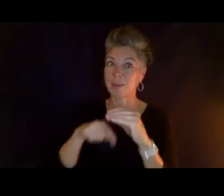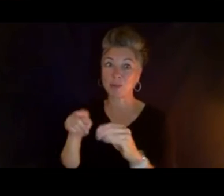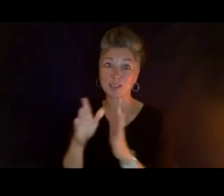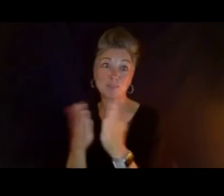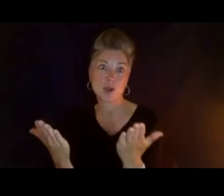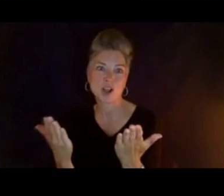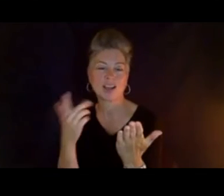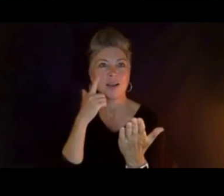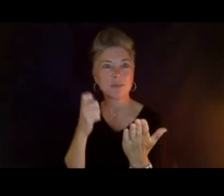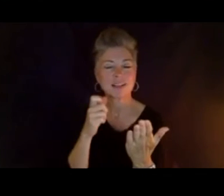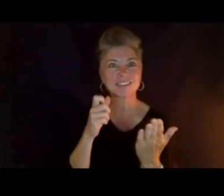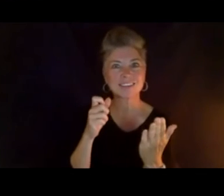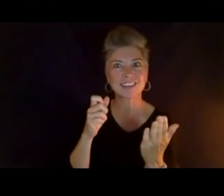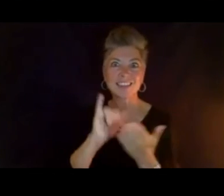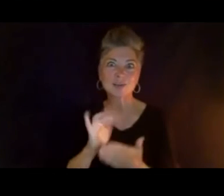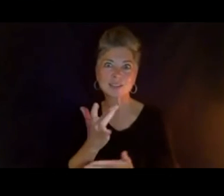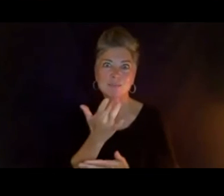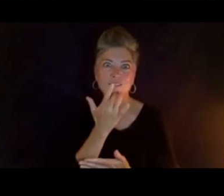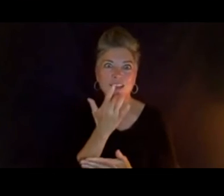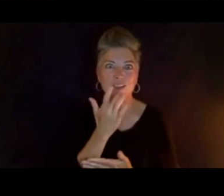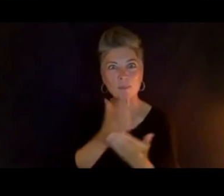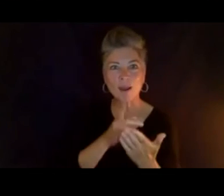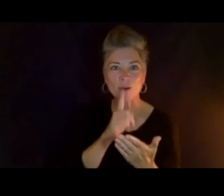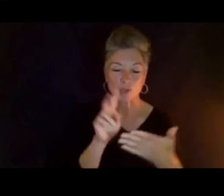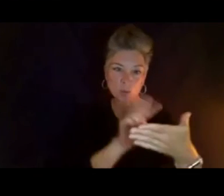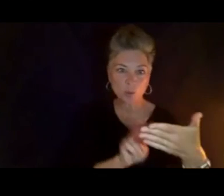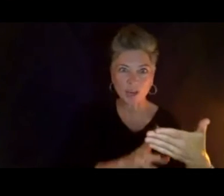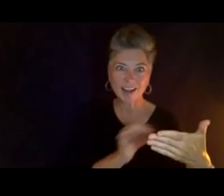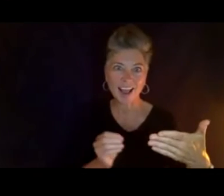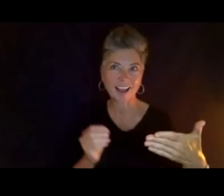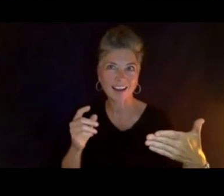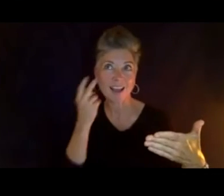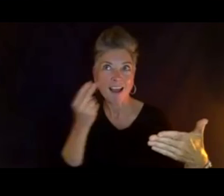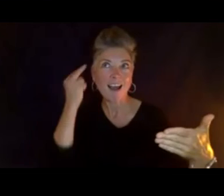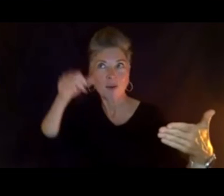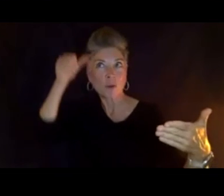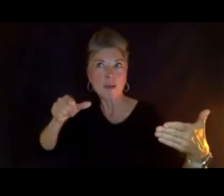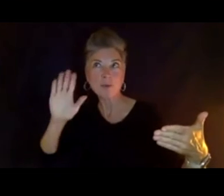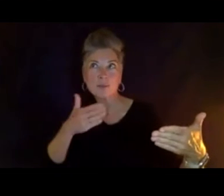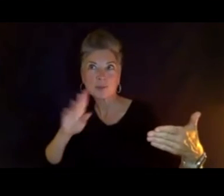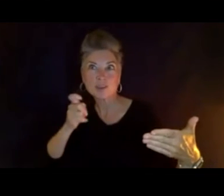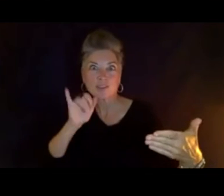to hear, too. Like, not only am I seeing, but, like, I'm feeling the era that you were in. And,